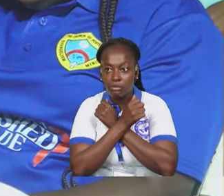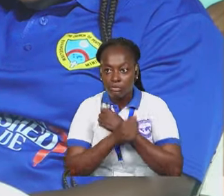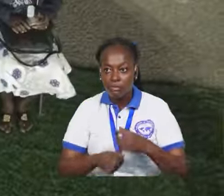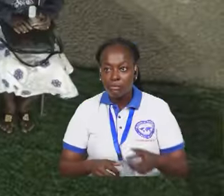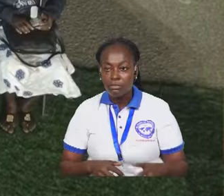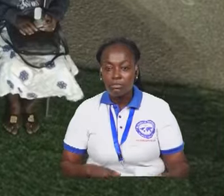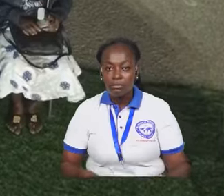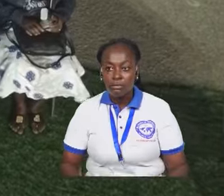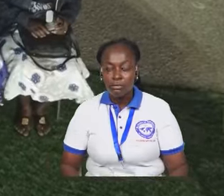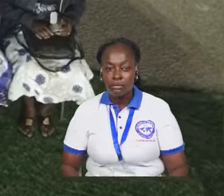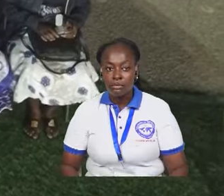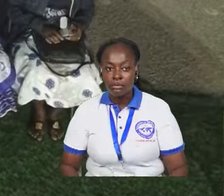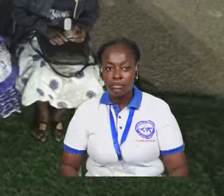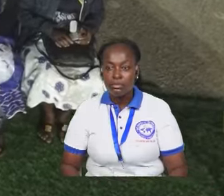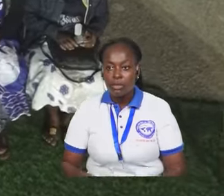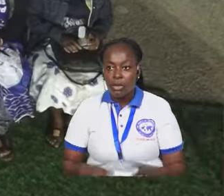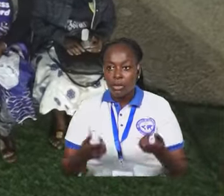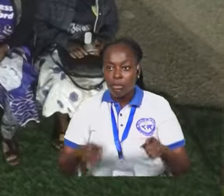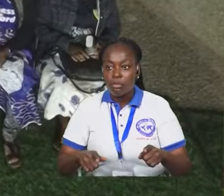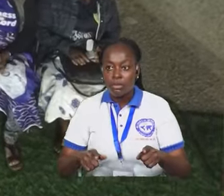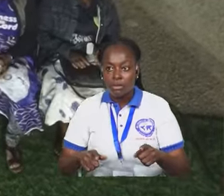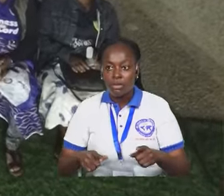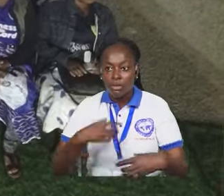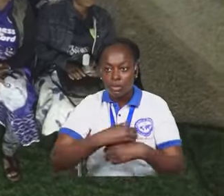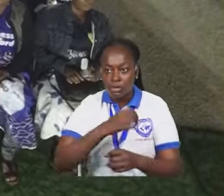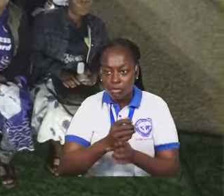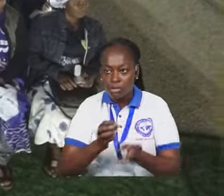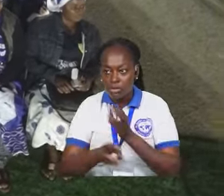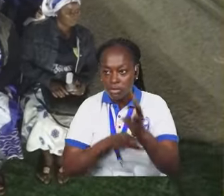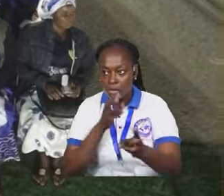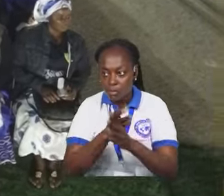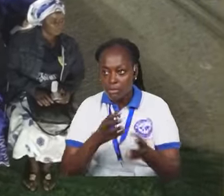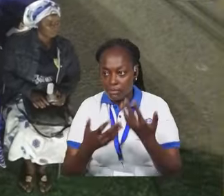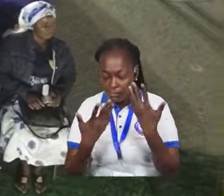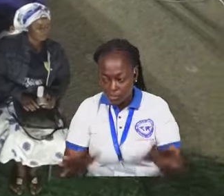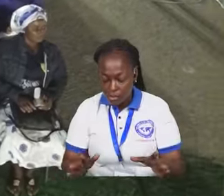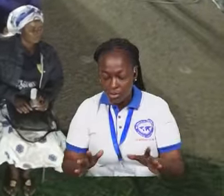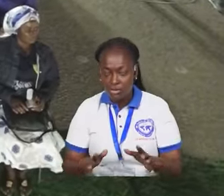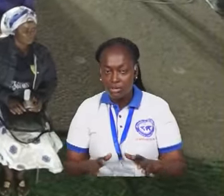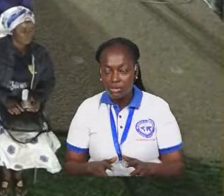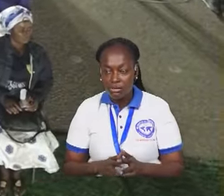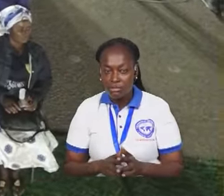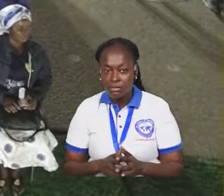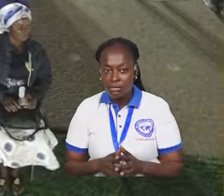love when he created the world. After creating the world,